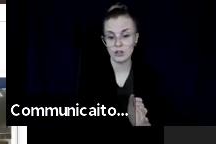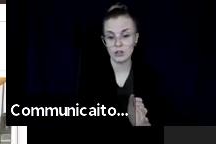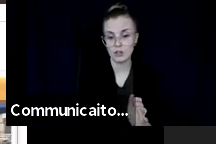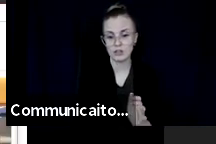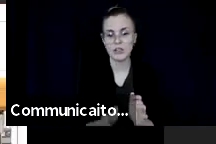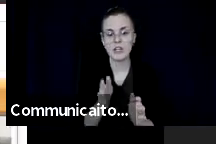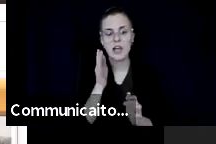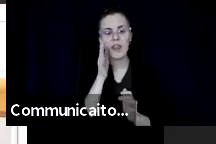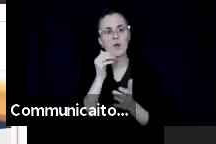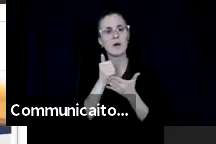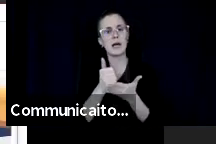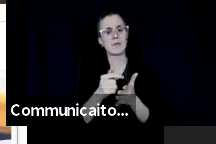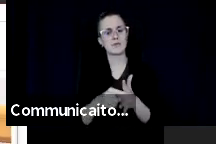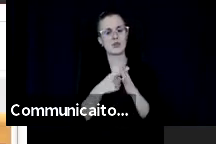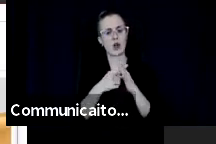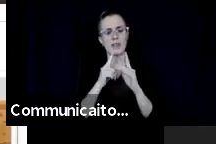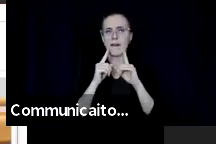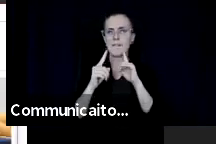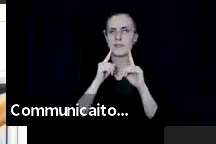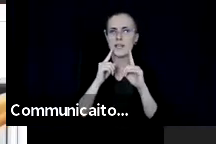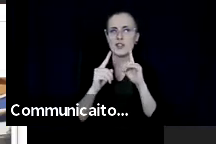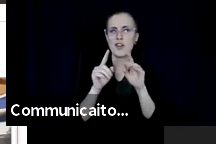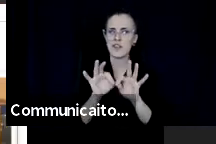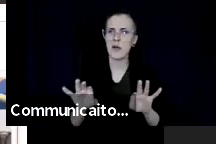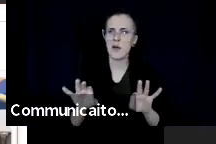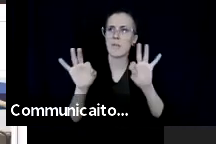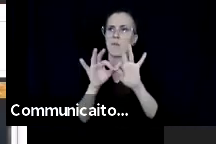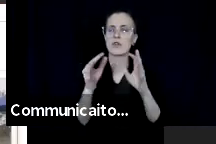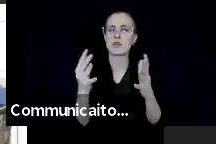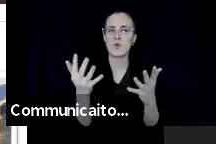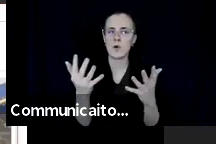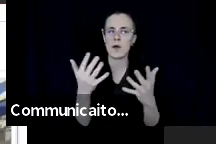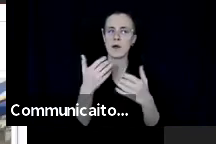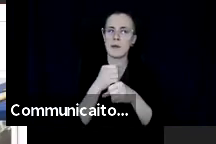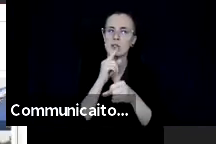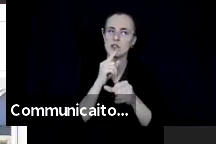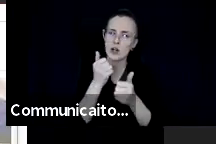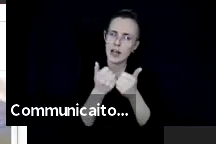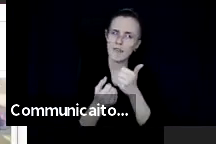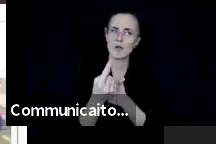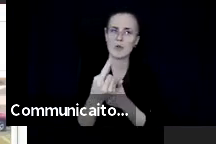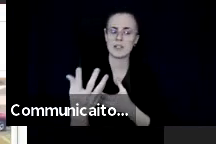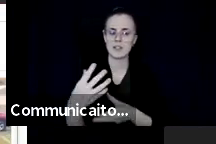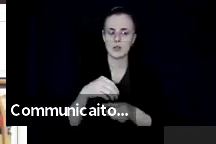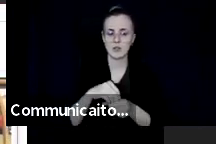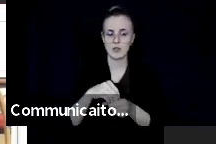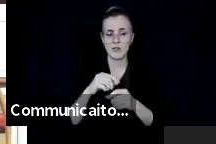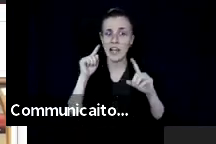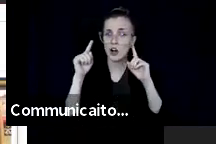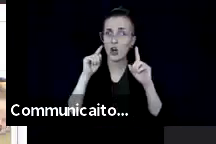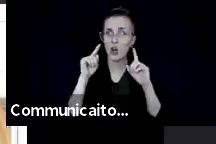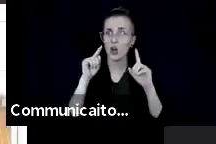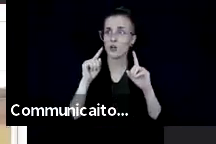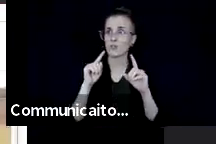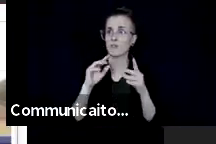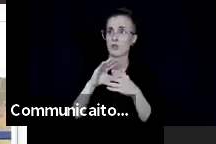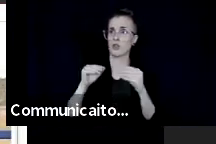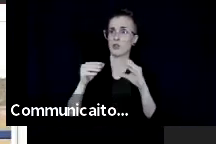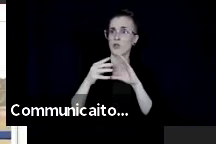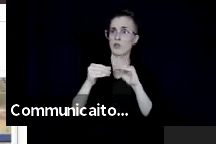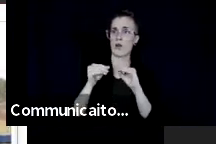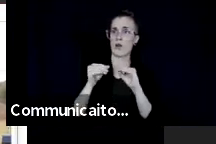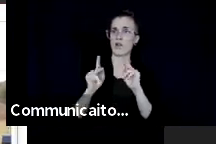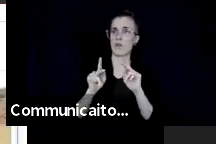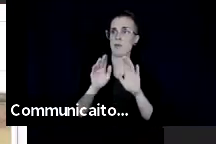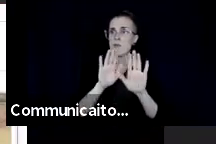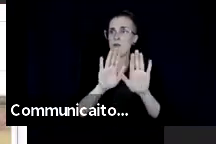the importance of making everybody inclusive. And I've heard stories where people said that, you know, I finally get to go to a park, and they may be